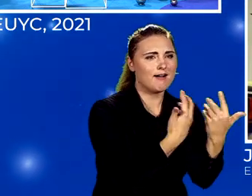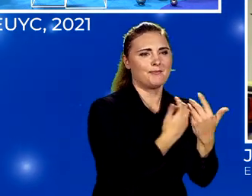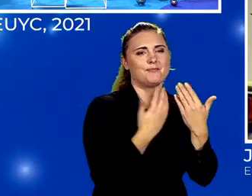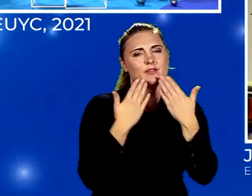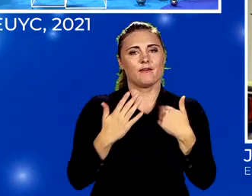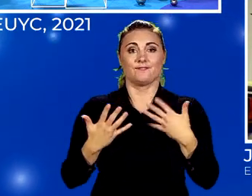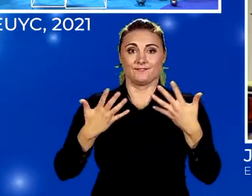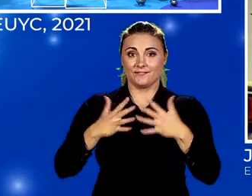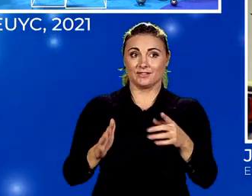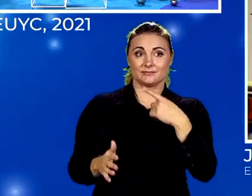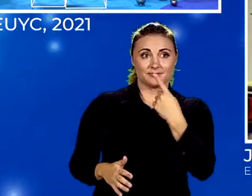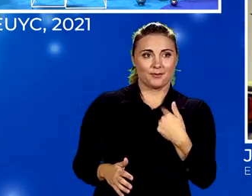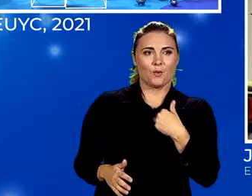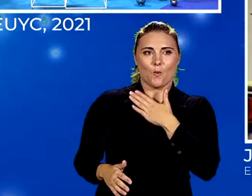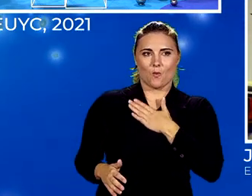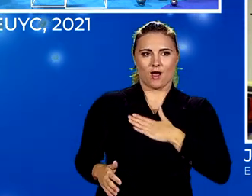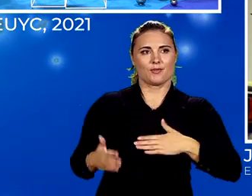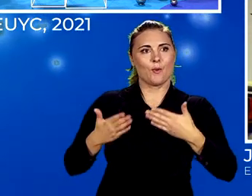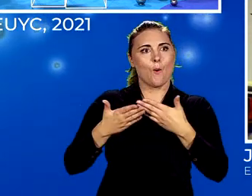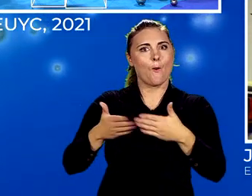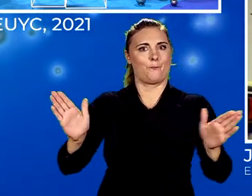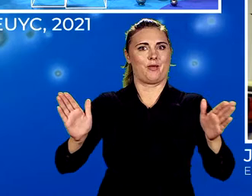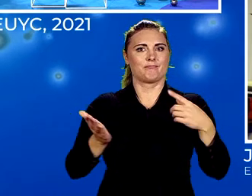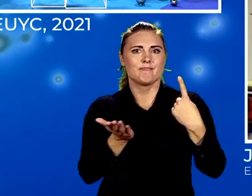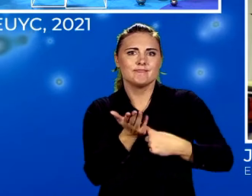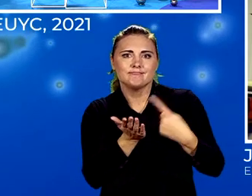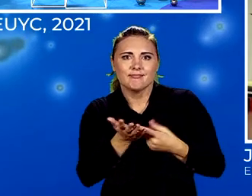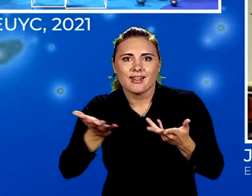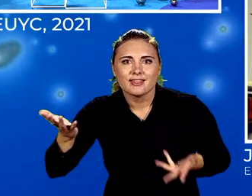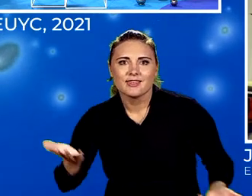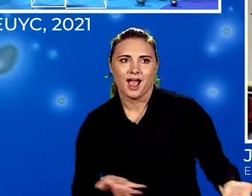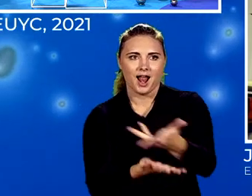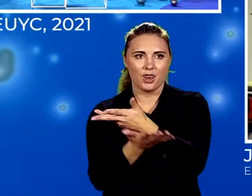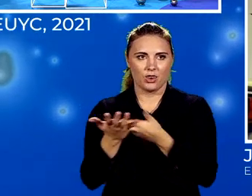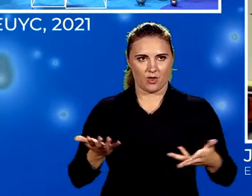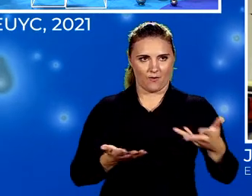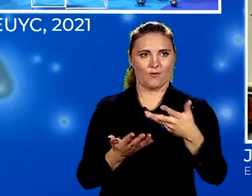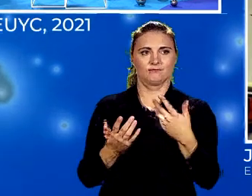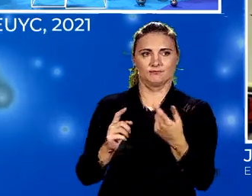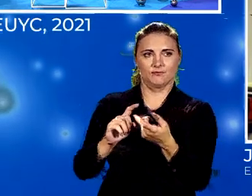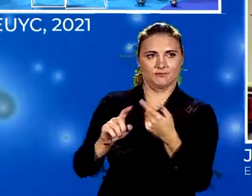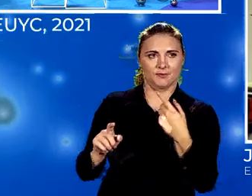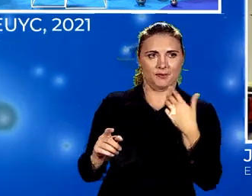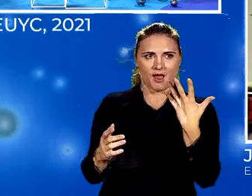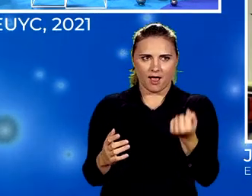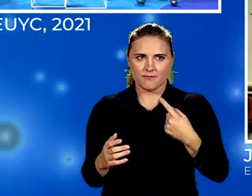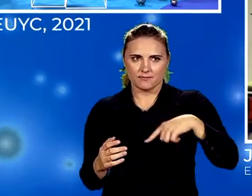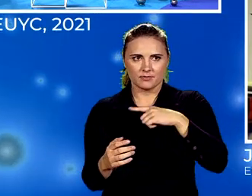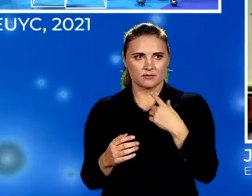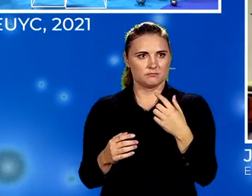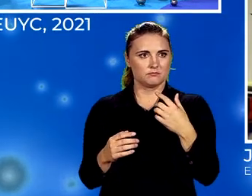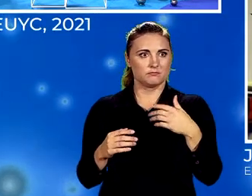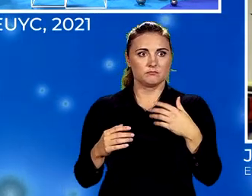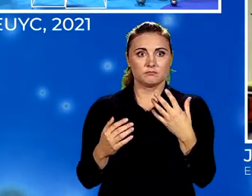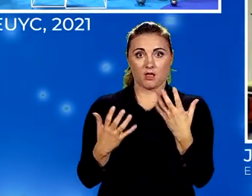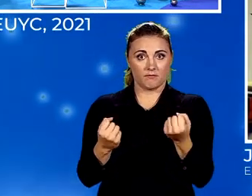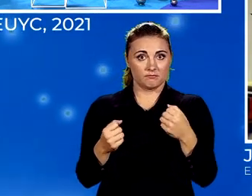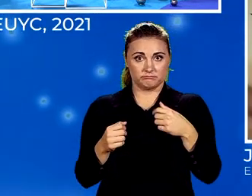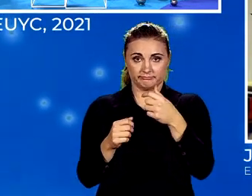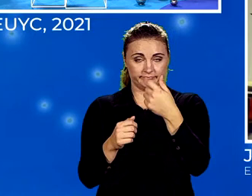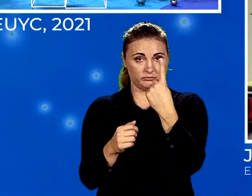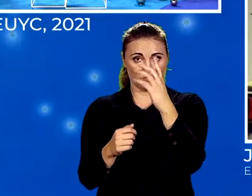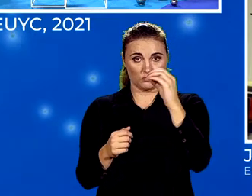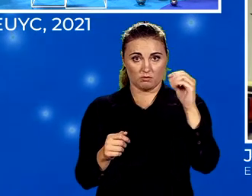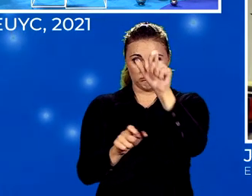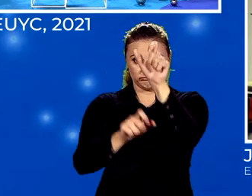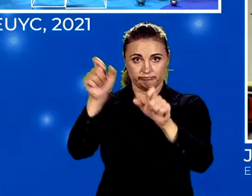on to the space where we want to create a dialogue here. We want our participants, and we have more than 100 participants on this conference, and then many more following